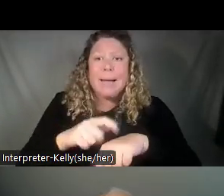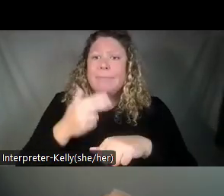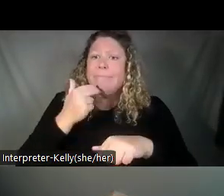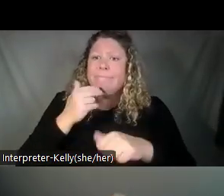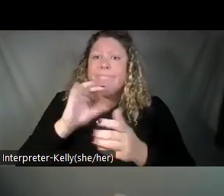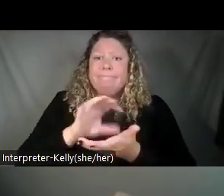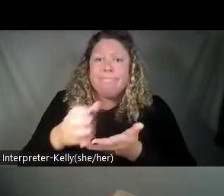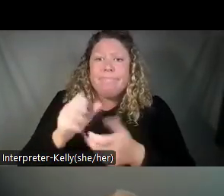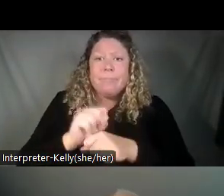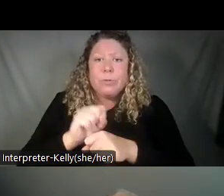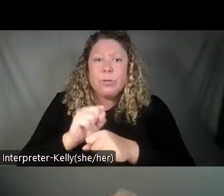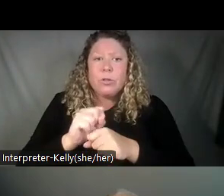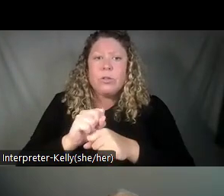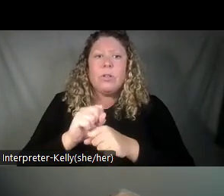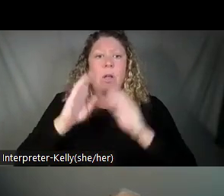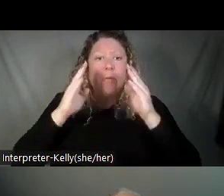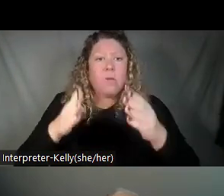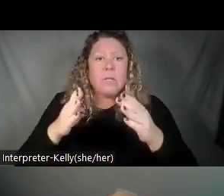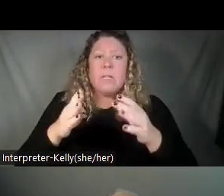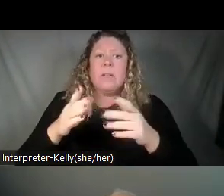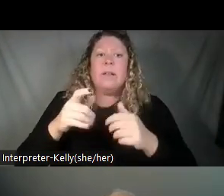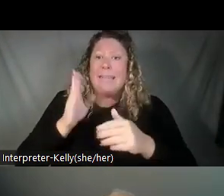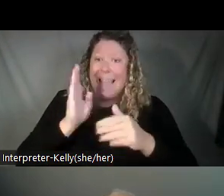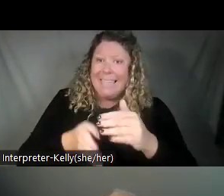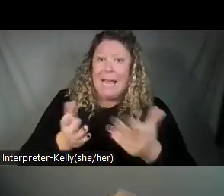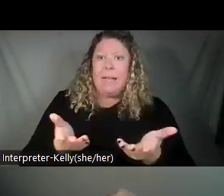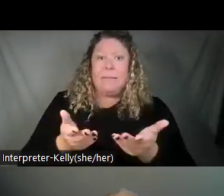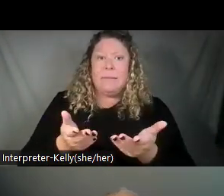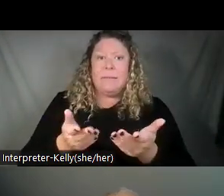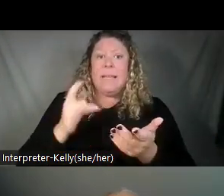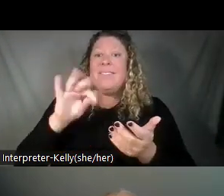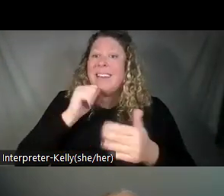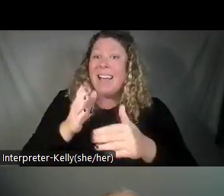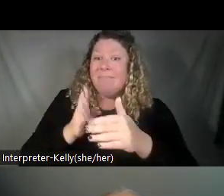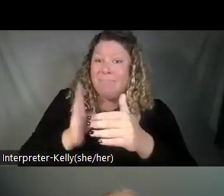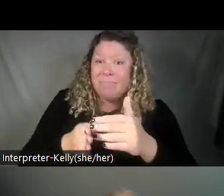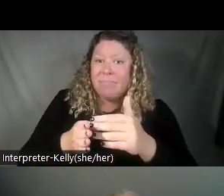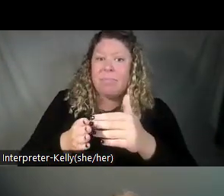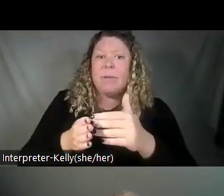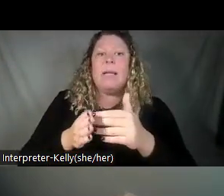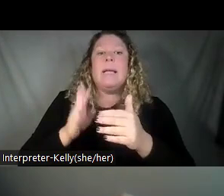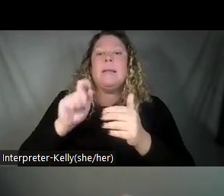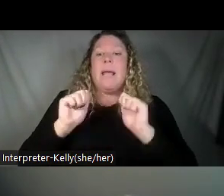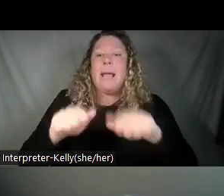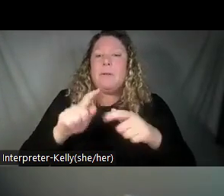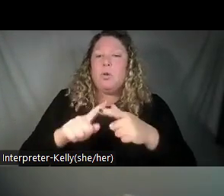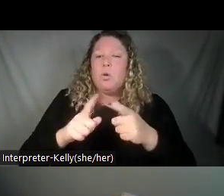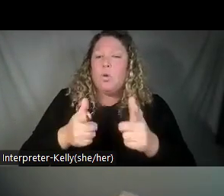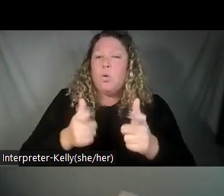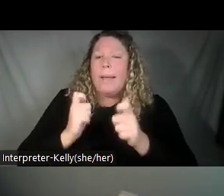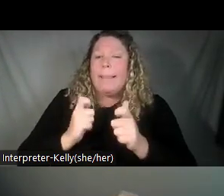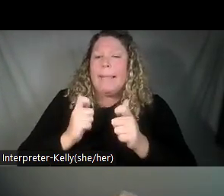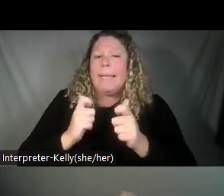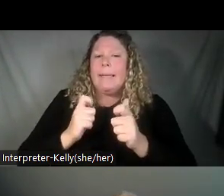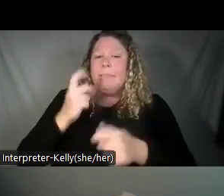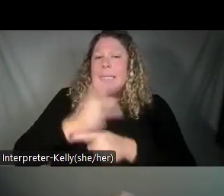done. And the technical debt is, if things are left undone, having a way to quickly be able to take care